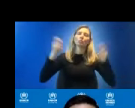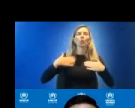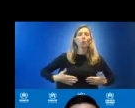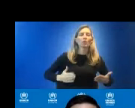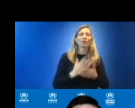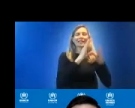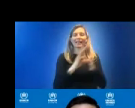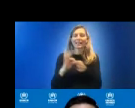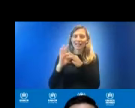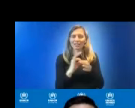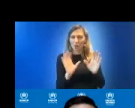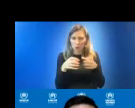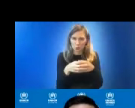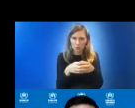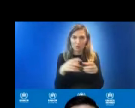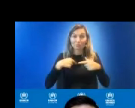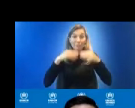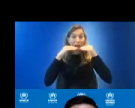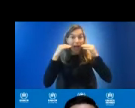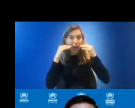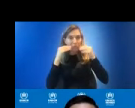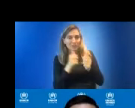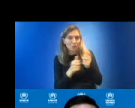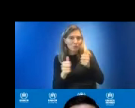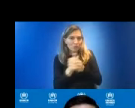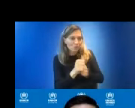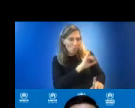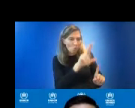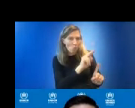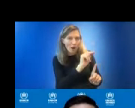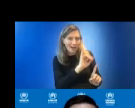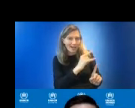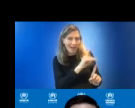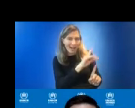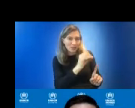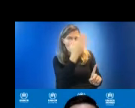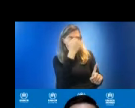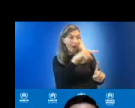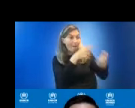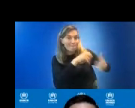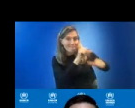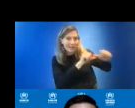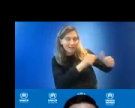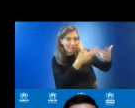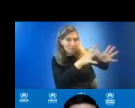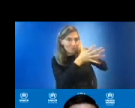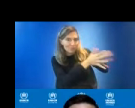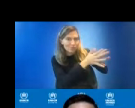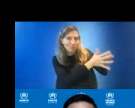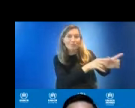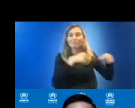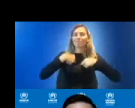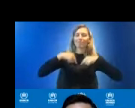Unit. I'm very pleased to follow Juan Ignacio because he gave a great overview of the mechanisms, and that will allow me to be a lot more